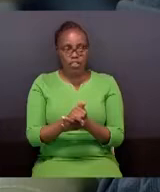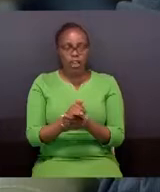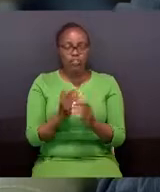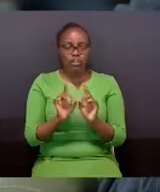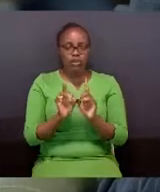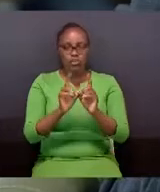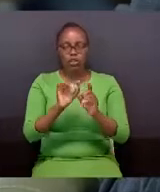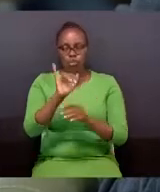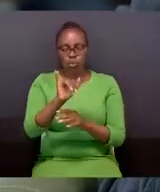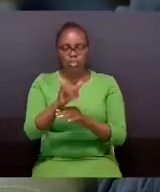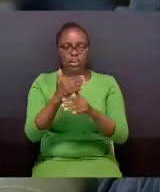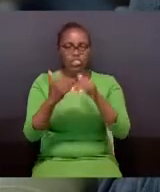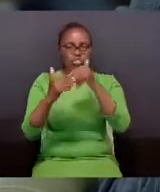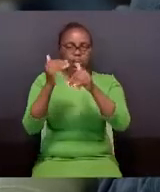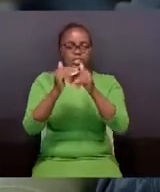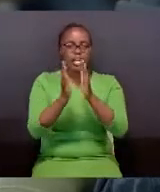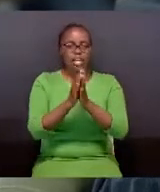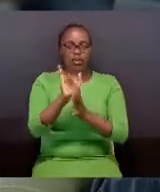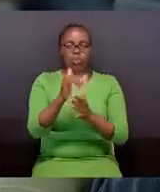accompanies those structures.